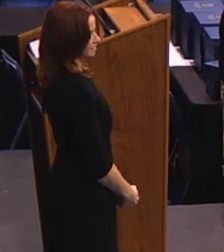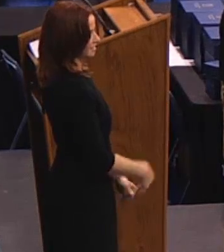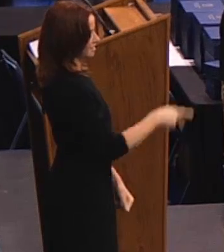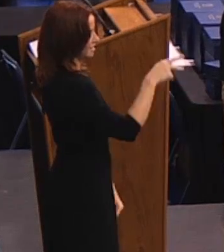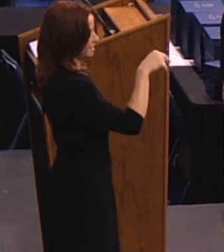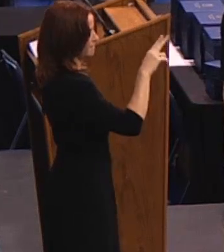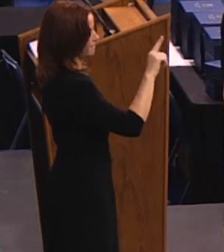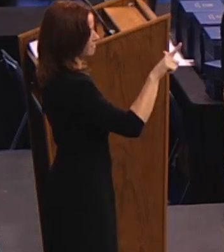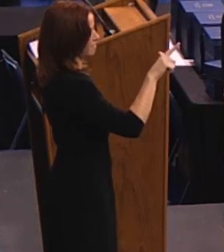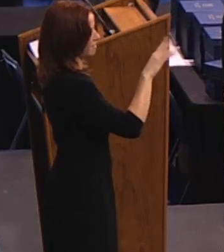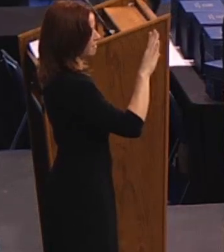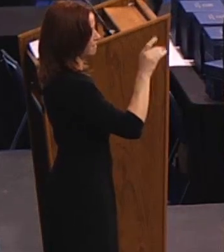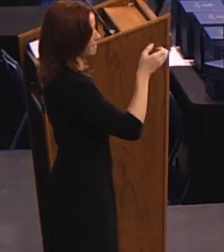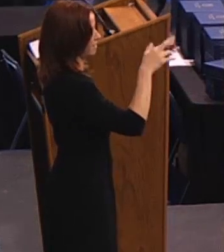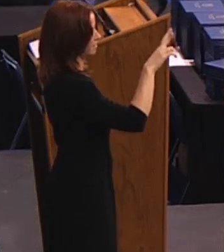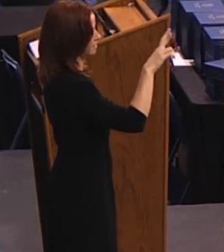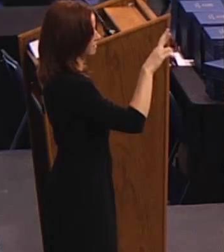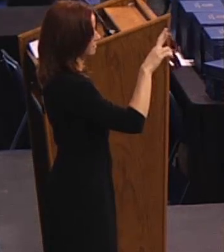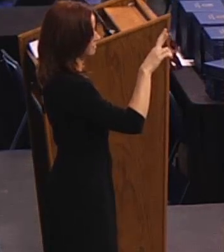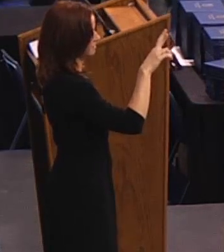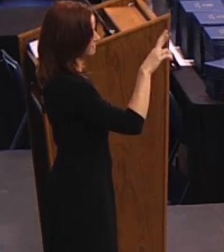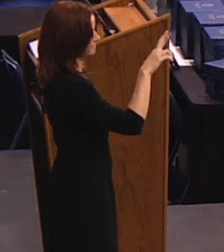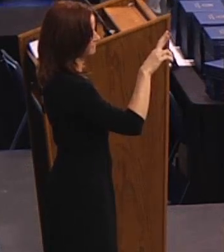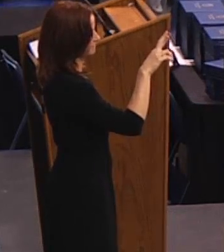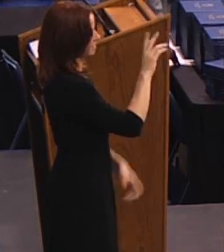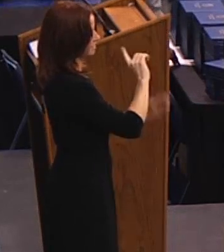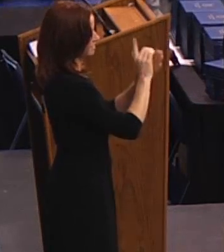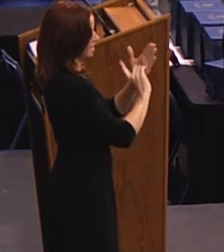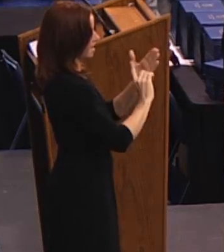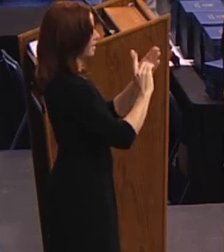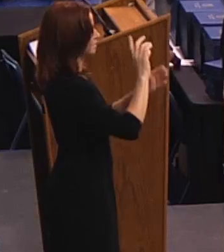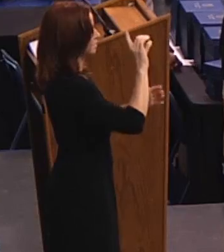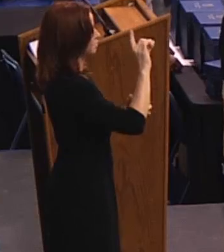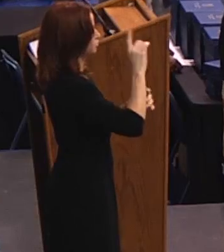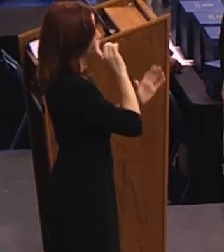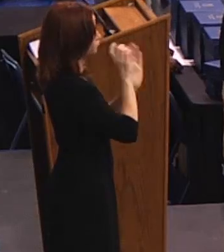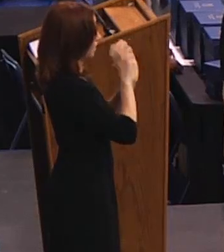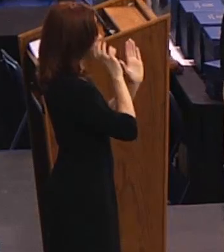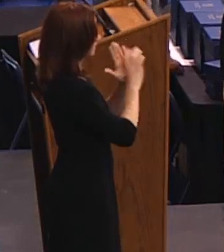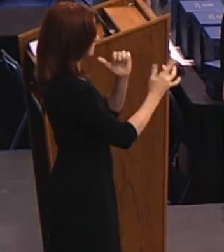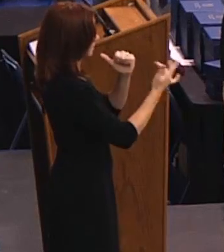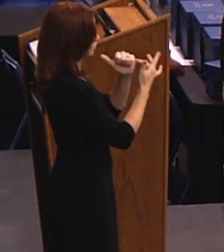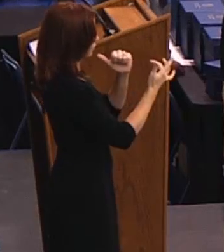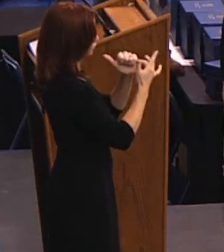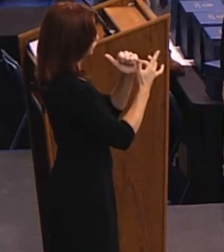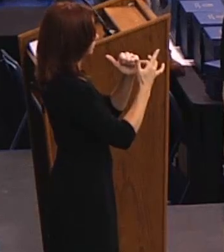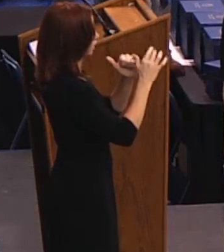Paul Benjamin Parker, design drafting technology, 3D production, cum laude.